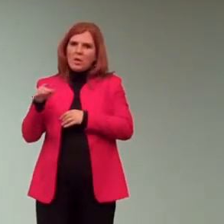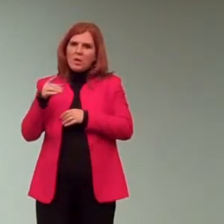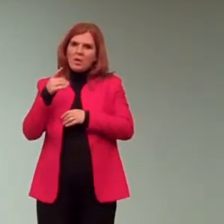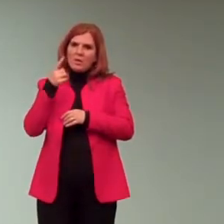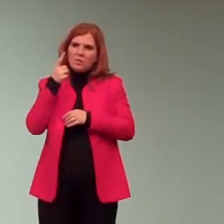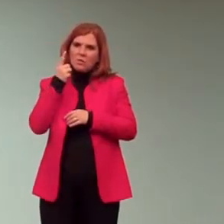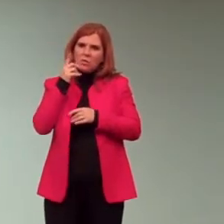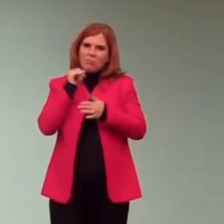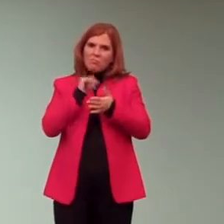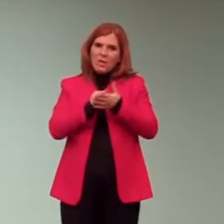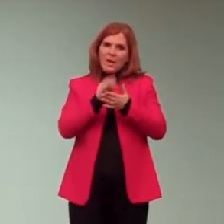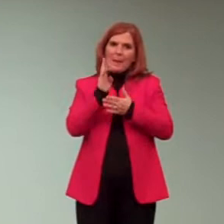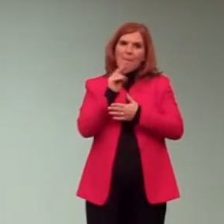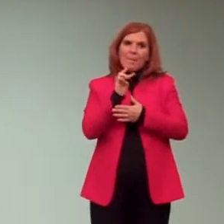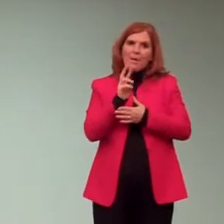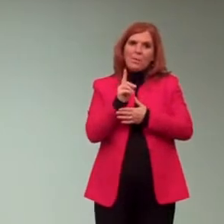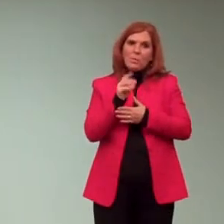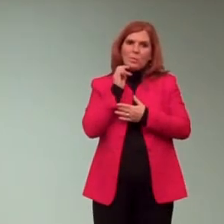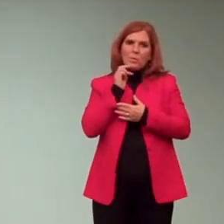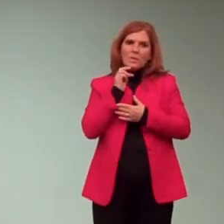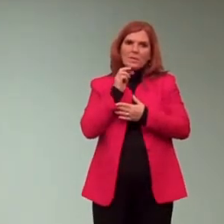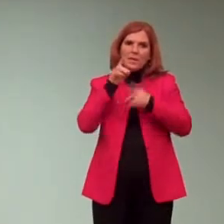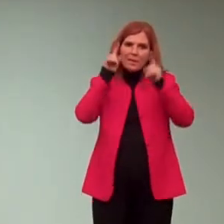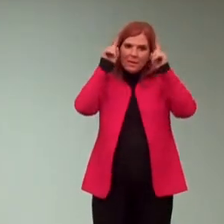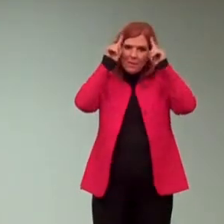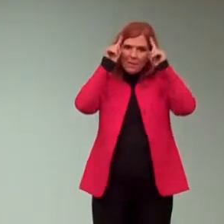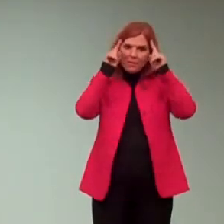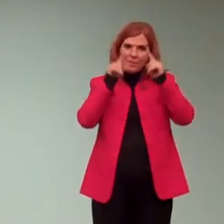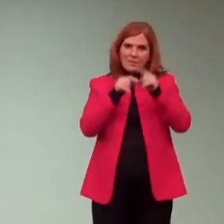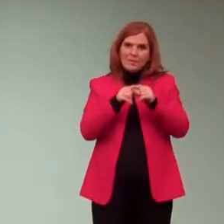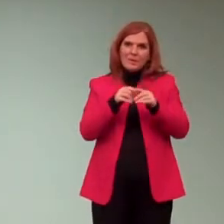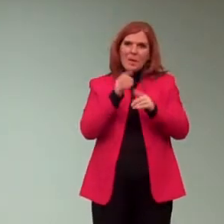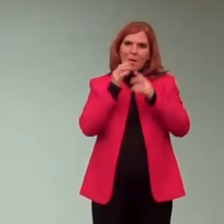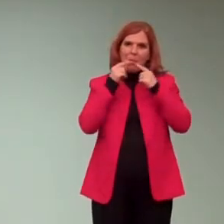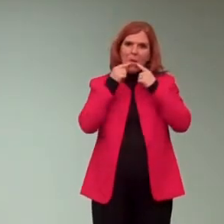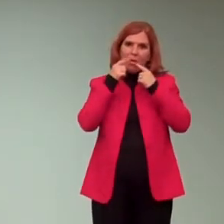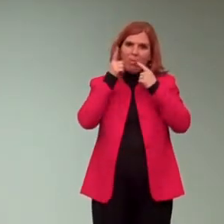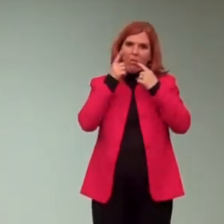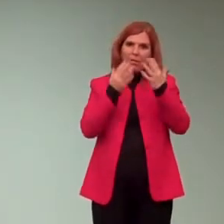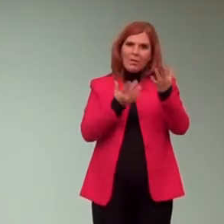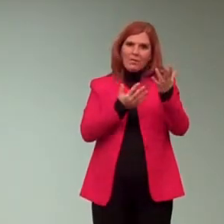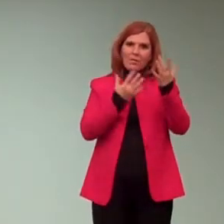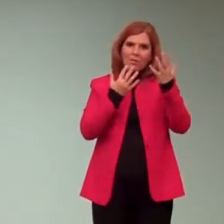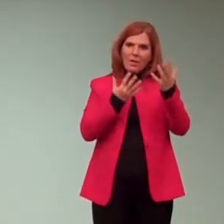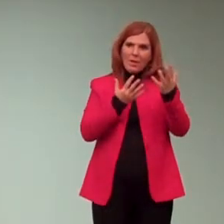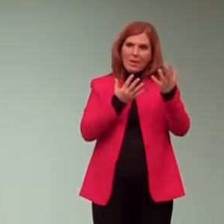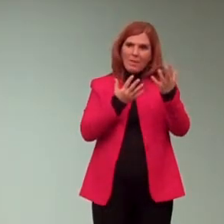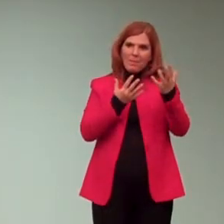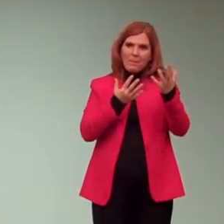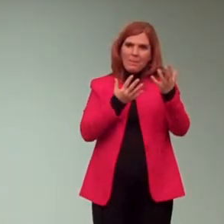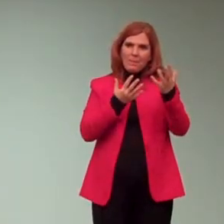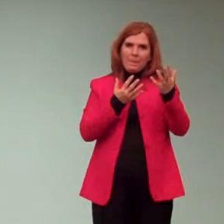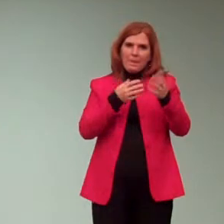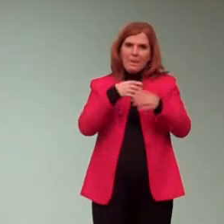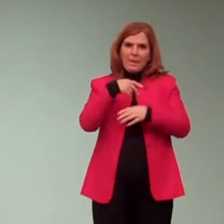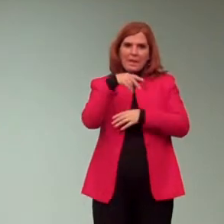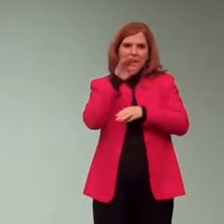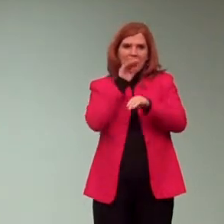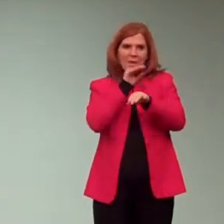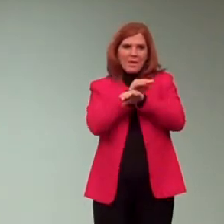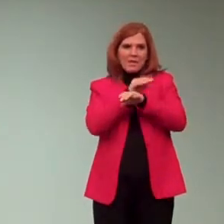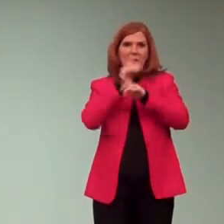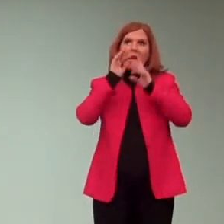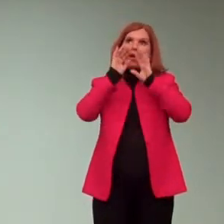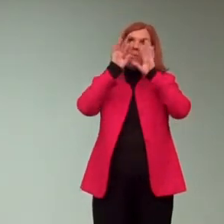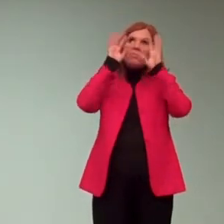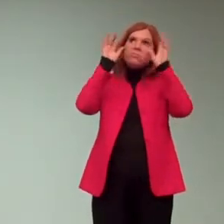that here in Benwood was the devil's own mouth, his flame breath blistering the placid night